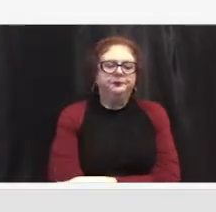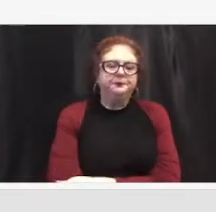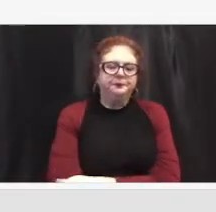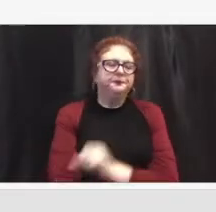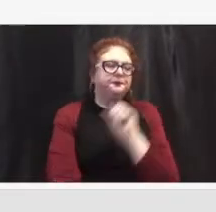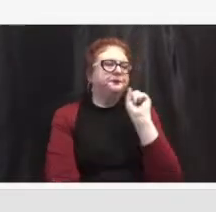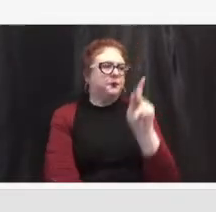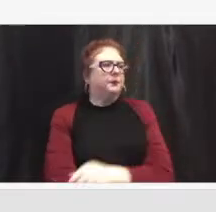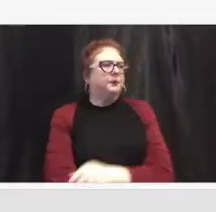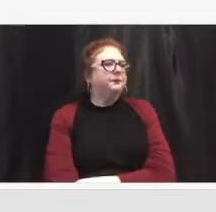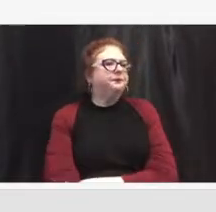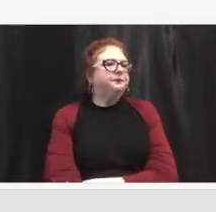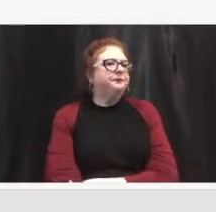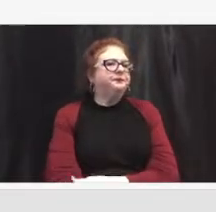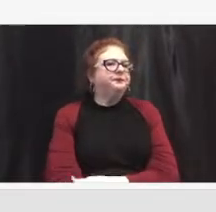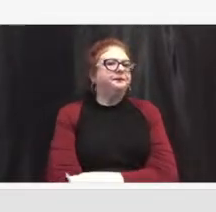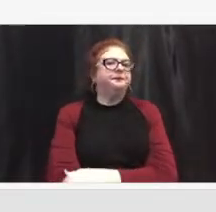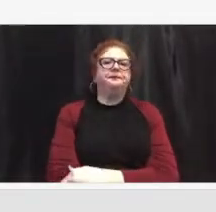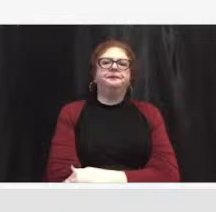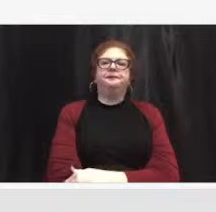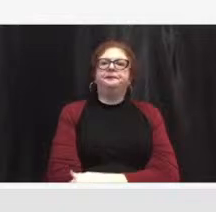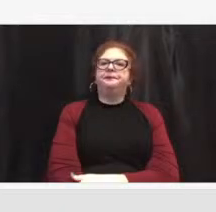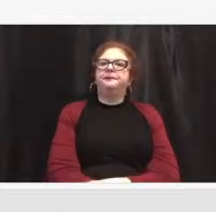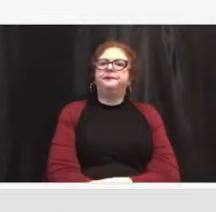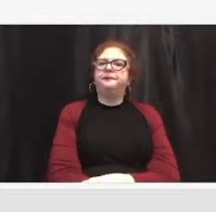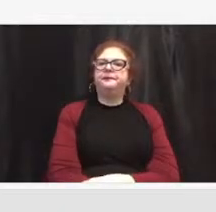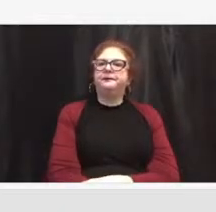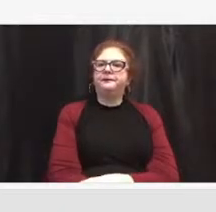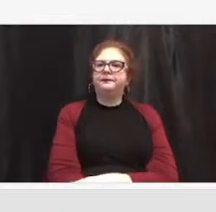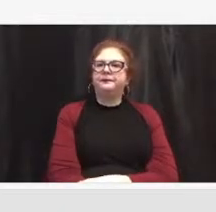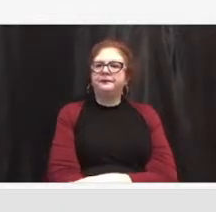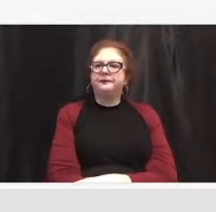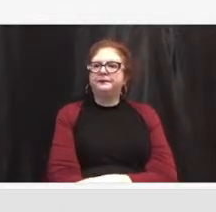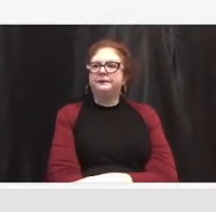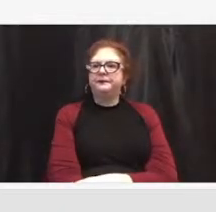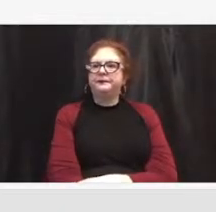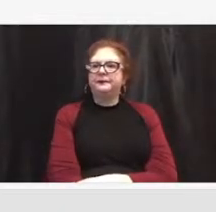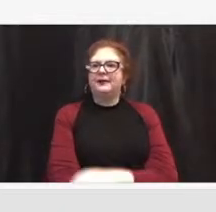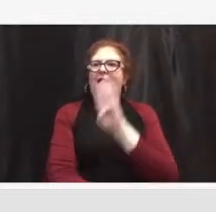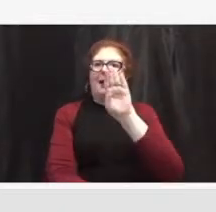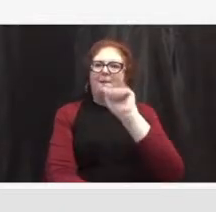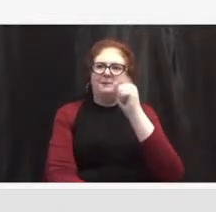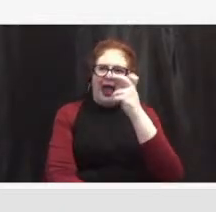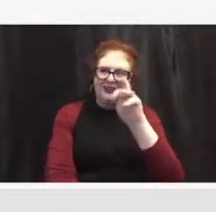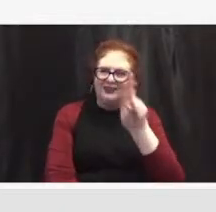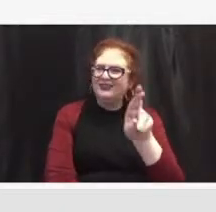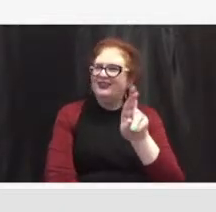Mr. Chair, Go ahead, Commissioner Butler. I see, Baxter, sorry, I'm sorry.